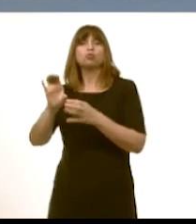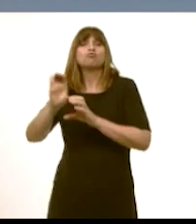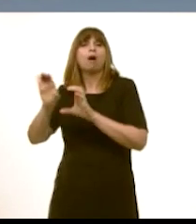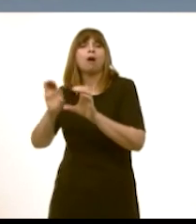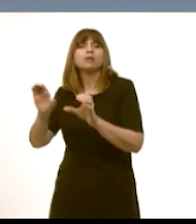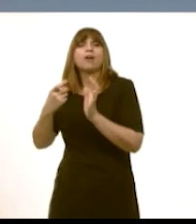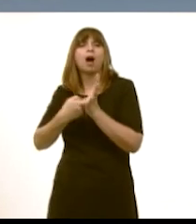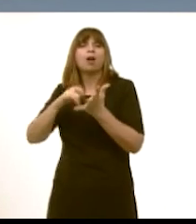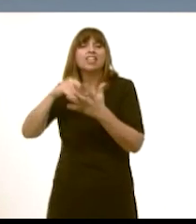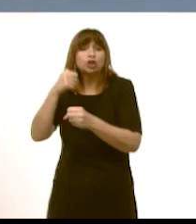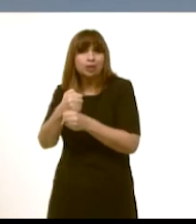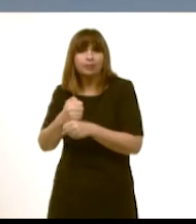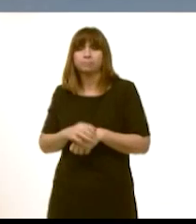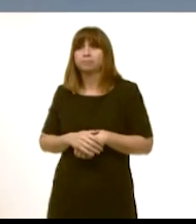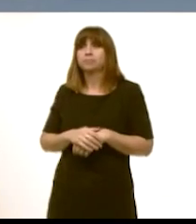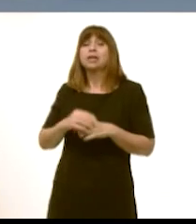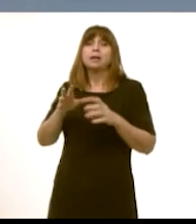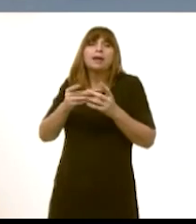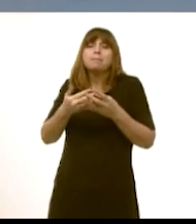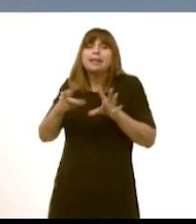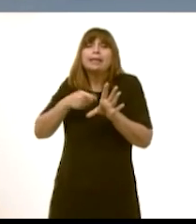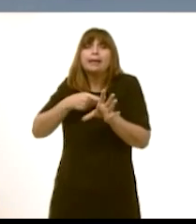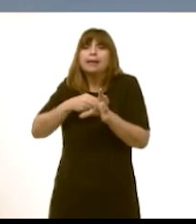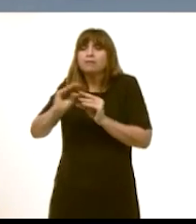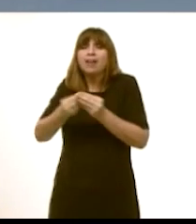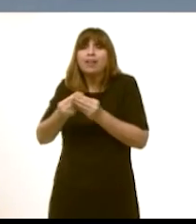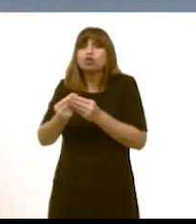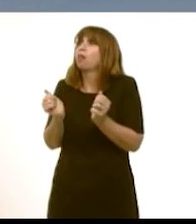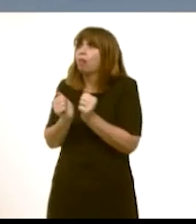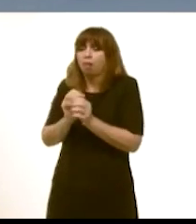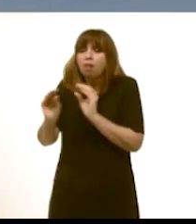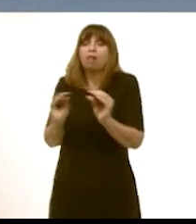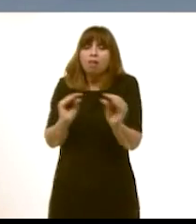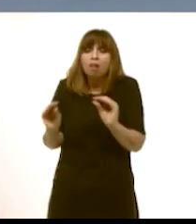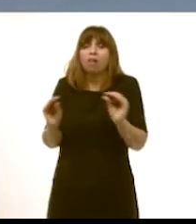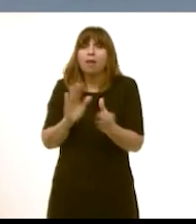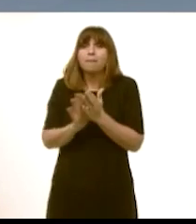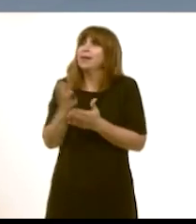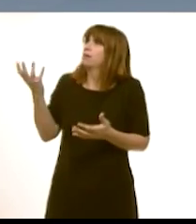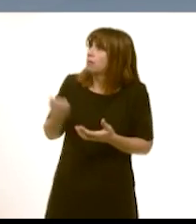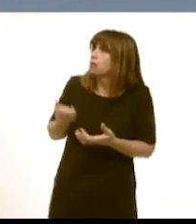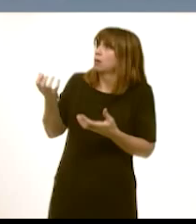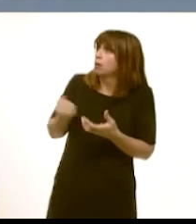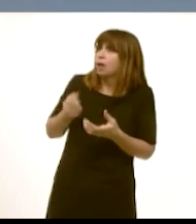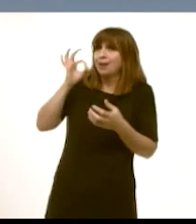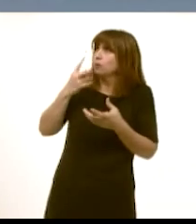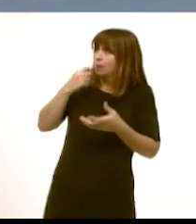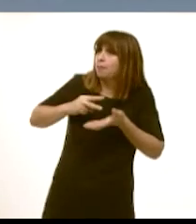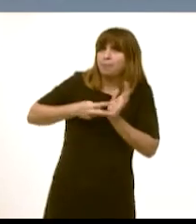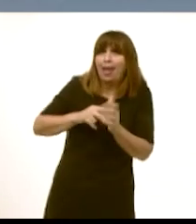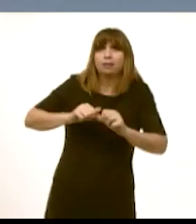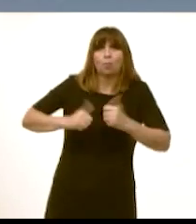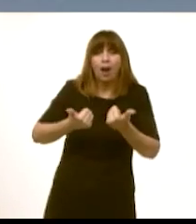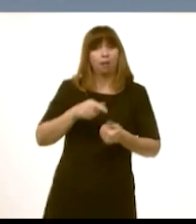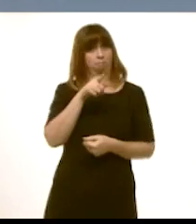the RSG and multi-year financial settlements to enable councils to plan more effectively. What considerations are you giving